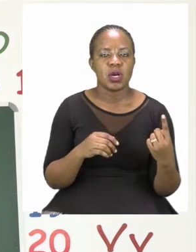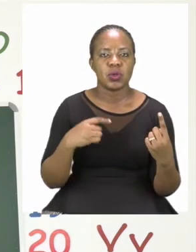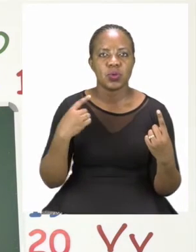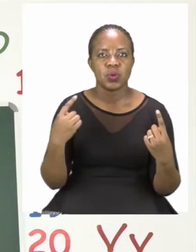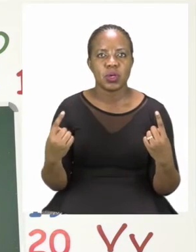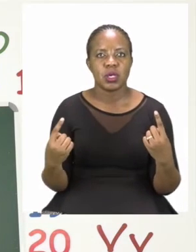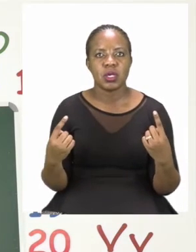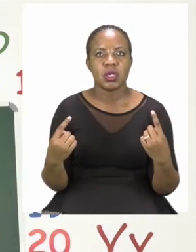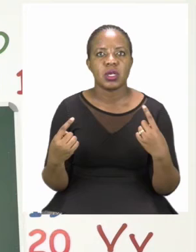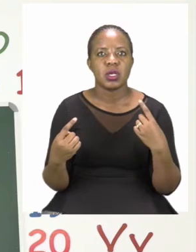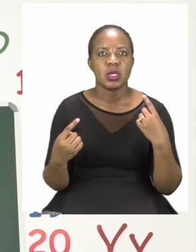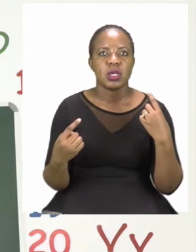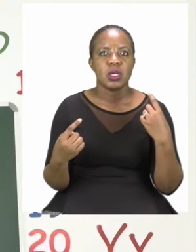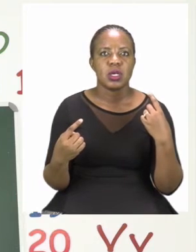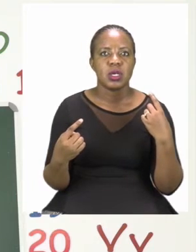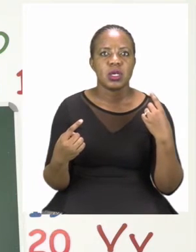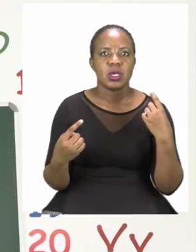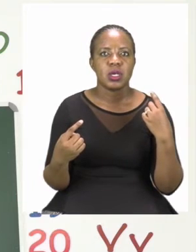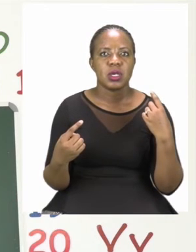3,